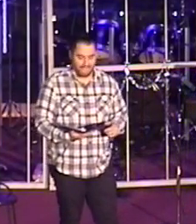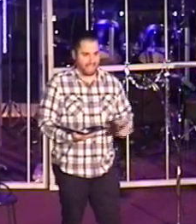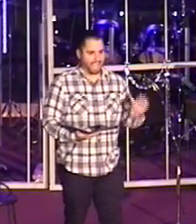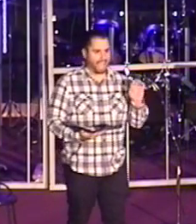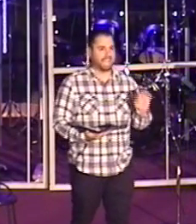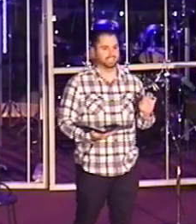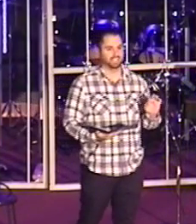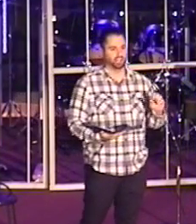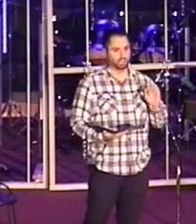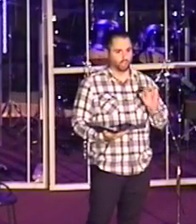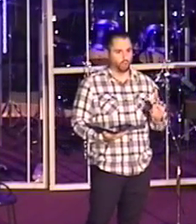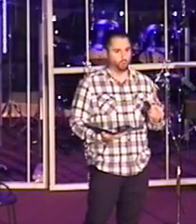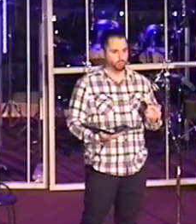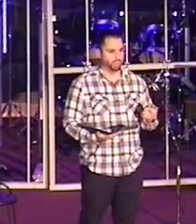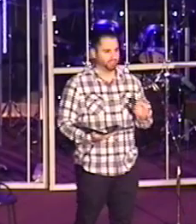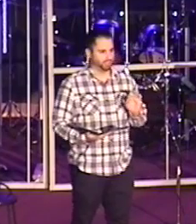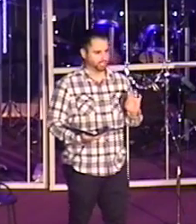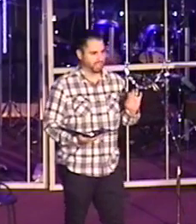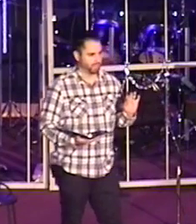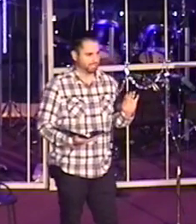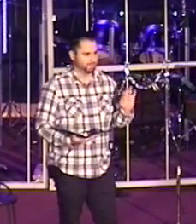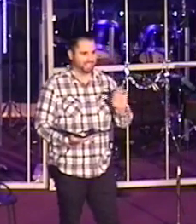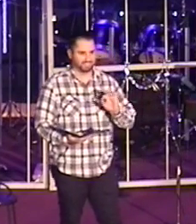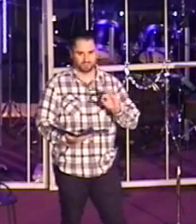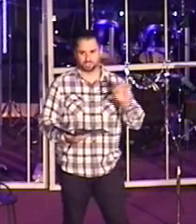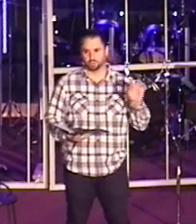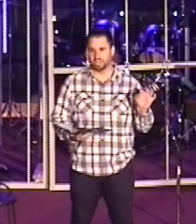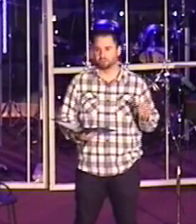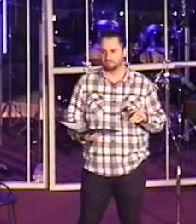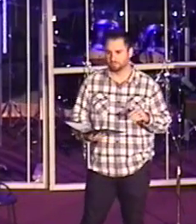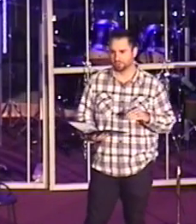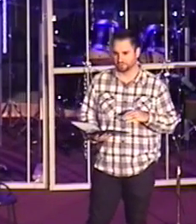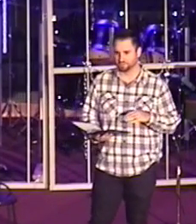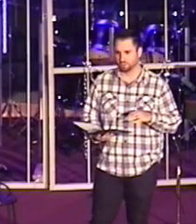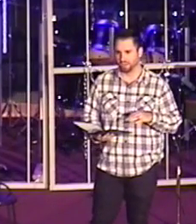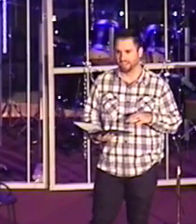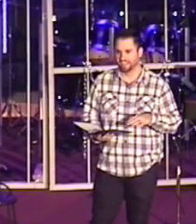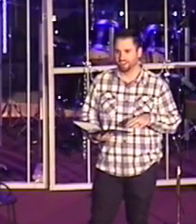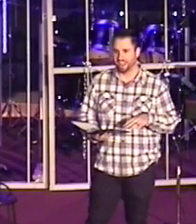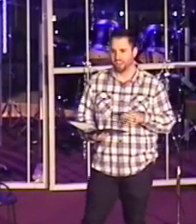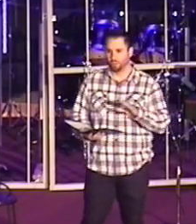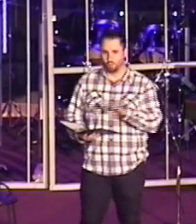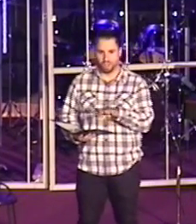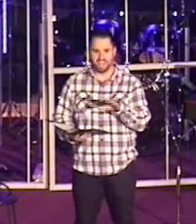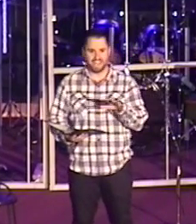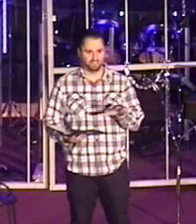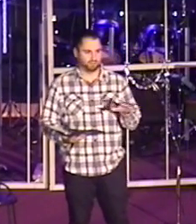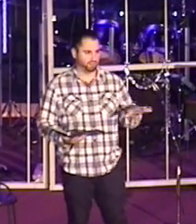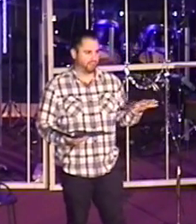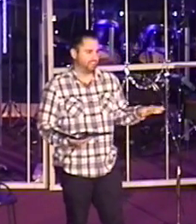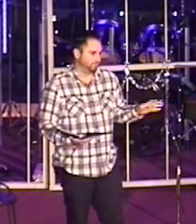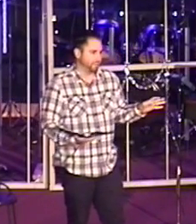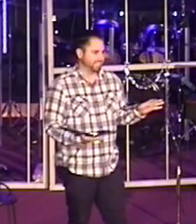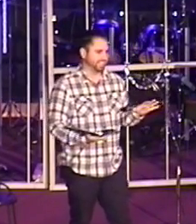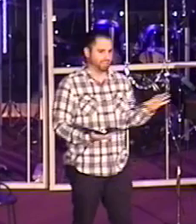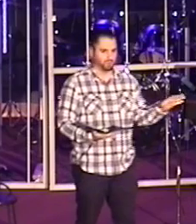Americans loathe their jobs. That means if there's 300 people here this morning, right,